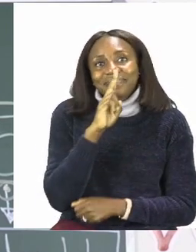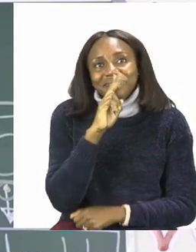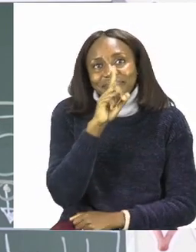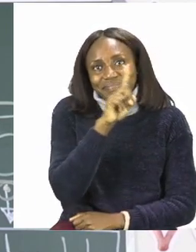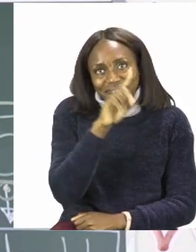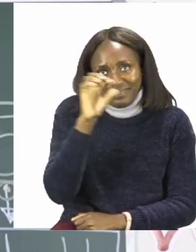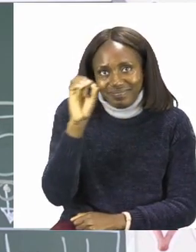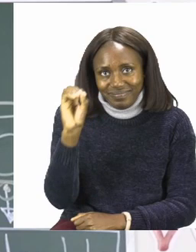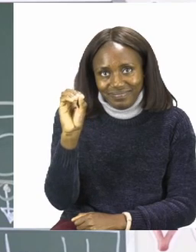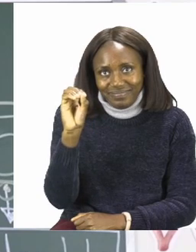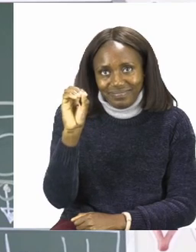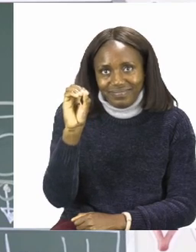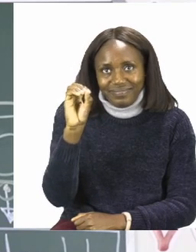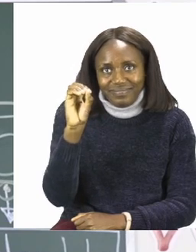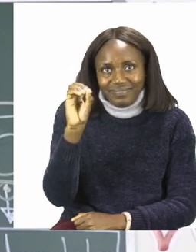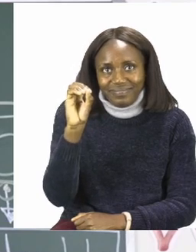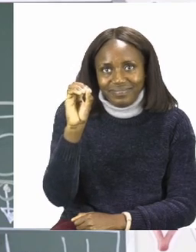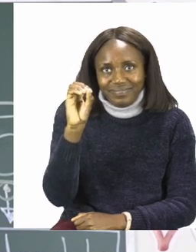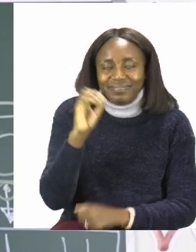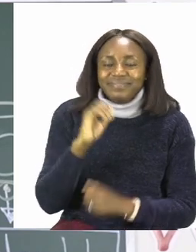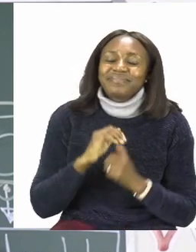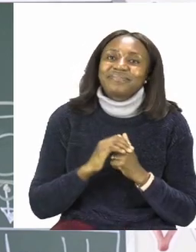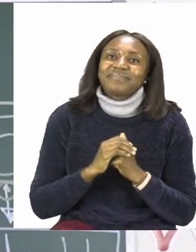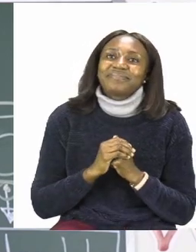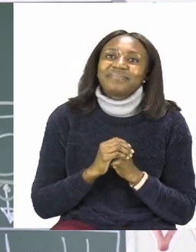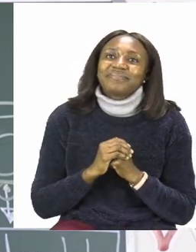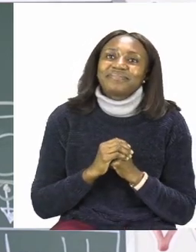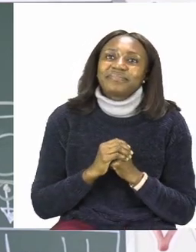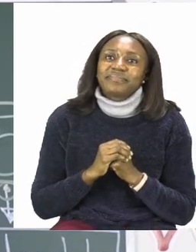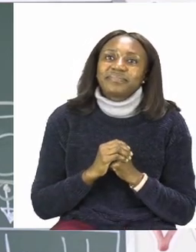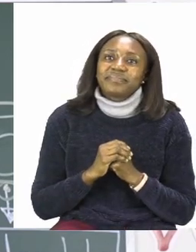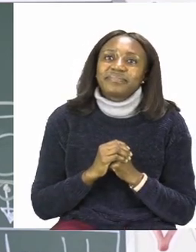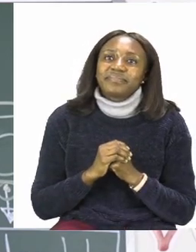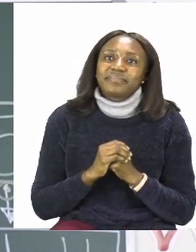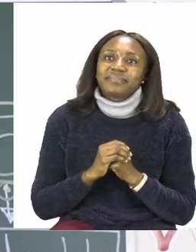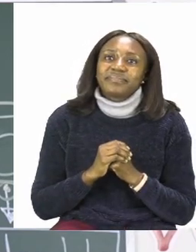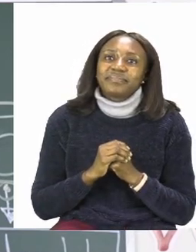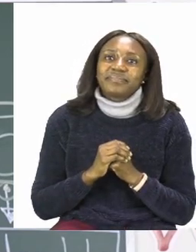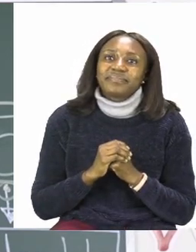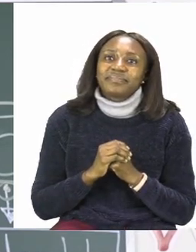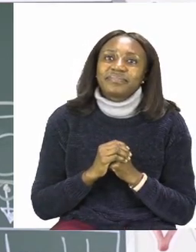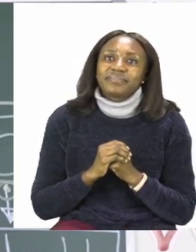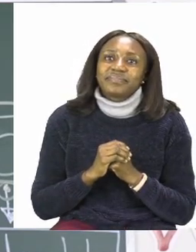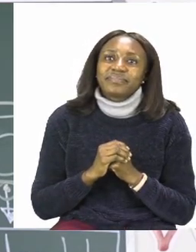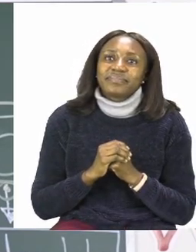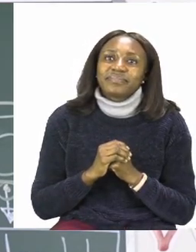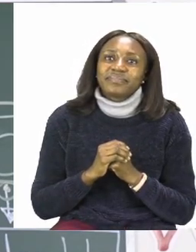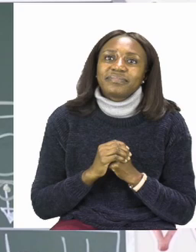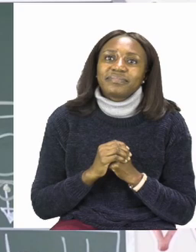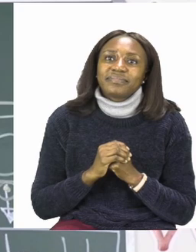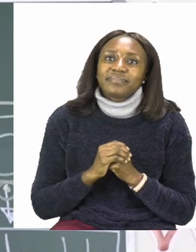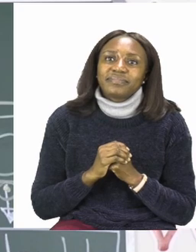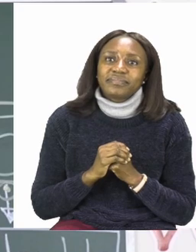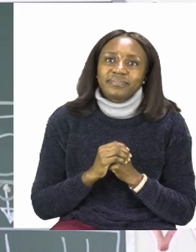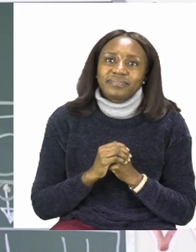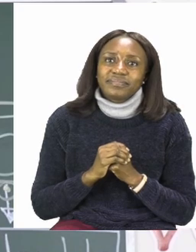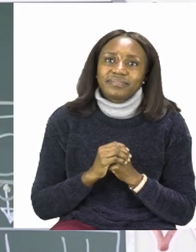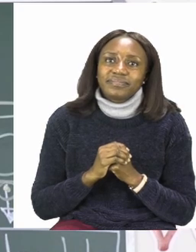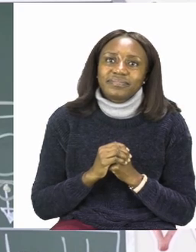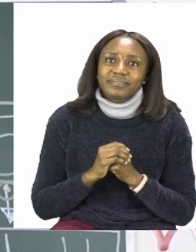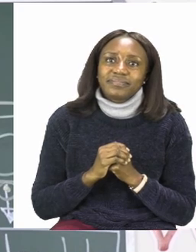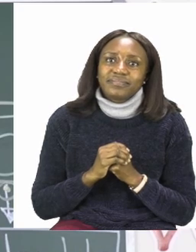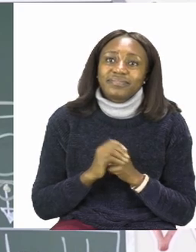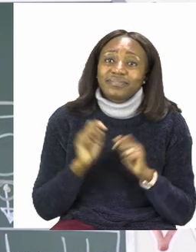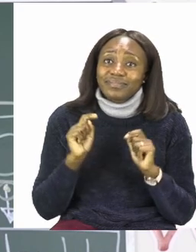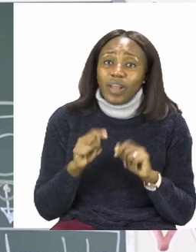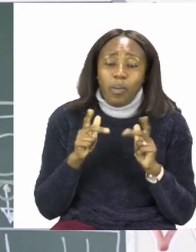answer after we have doubled 5 equals 10. And our train is